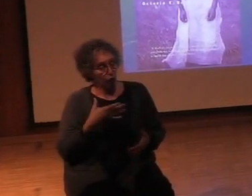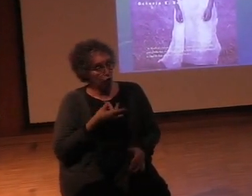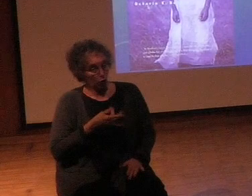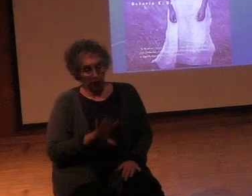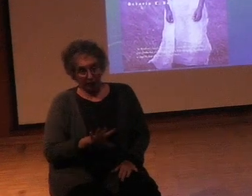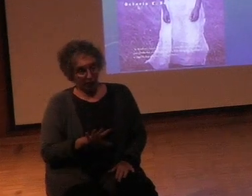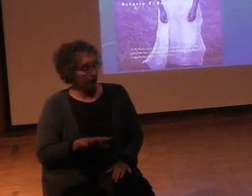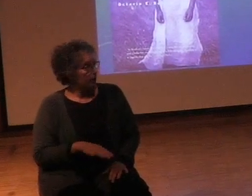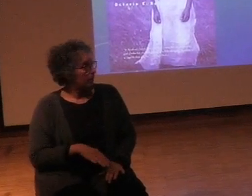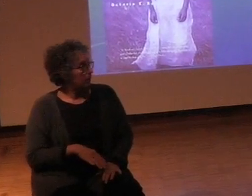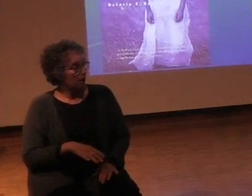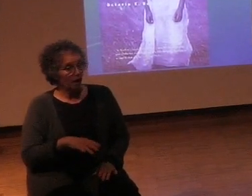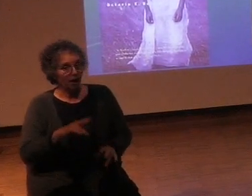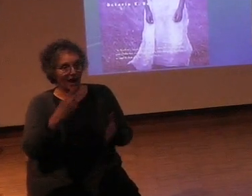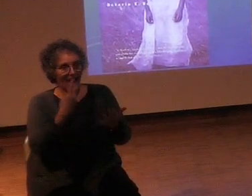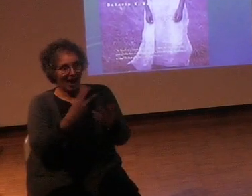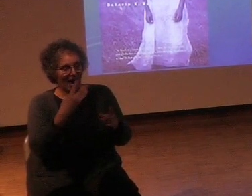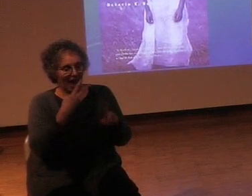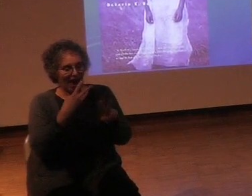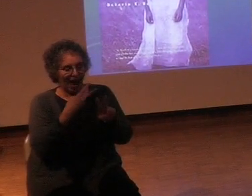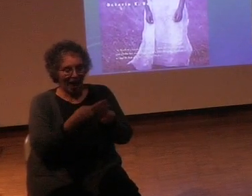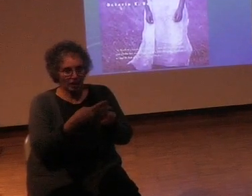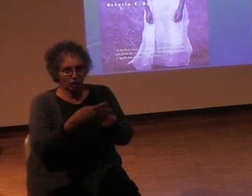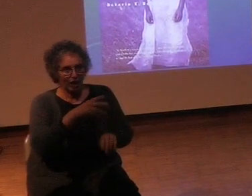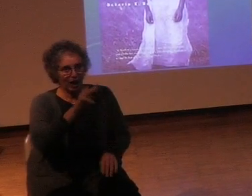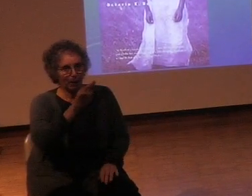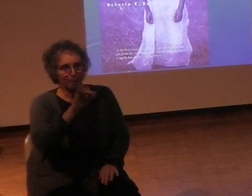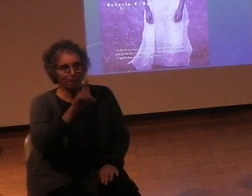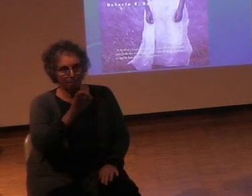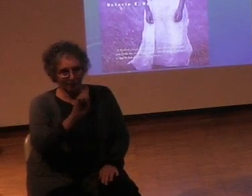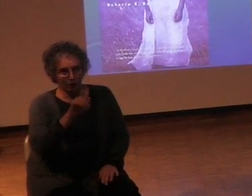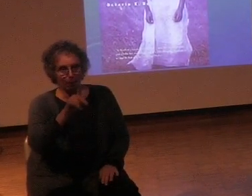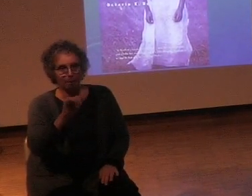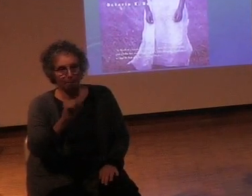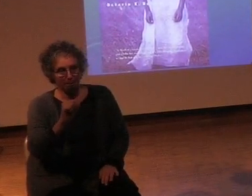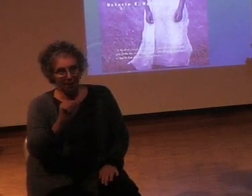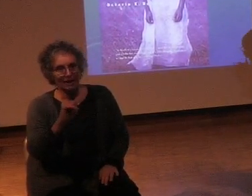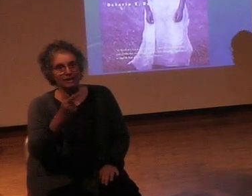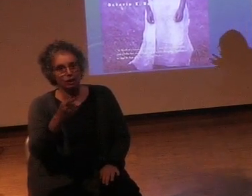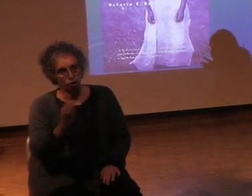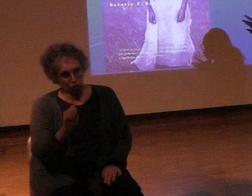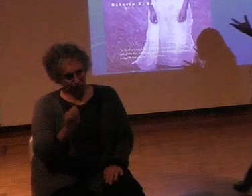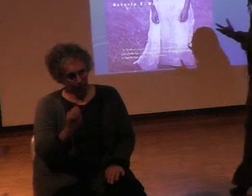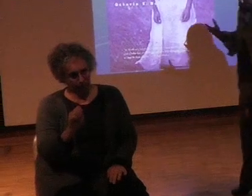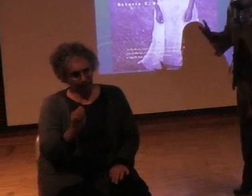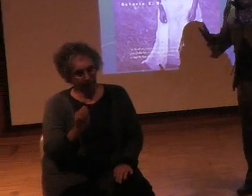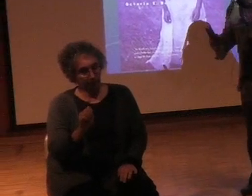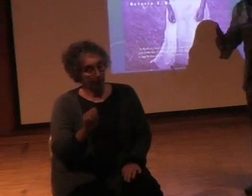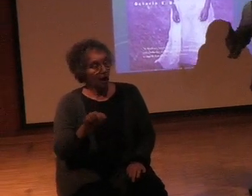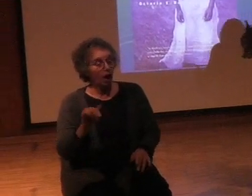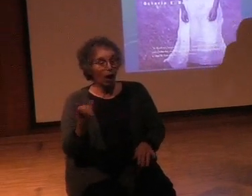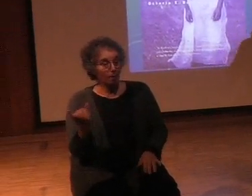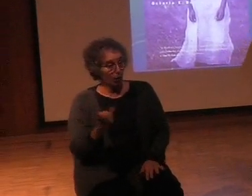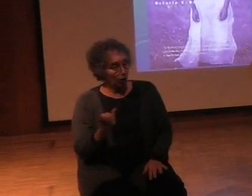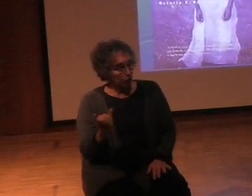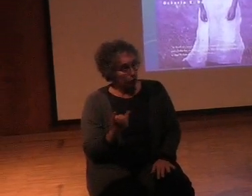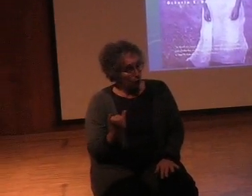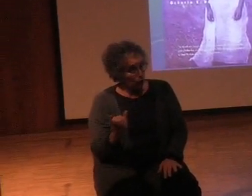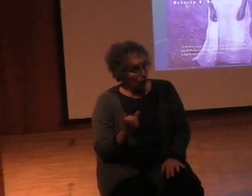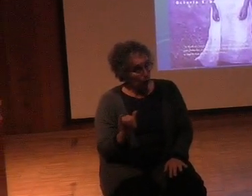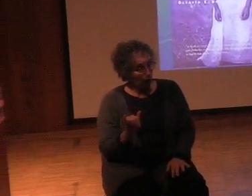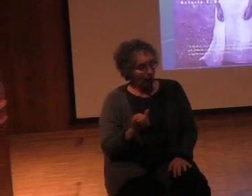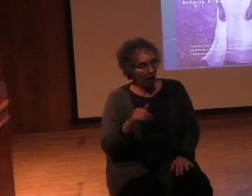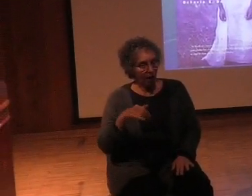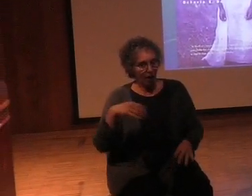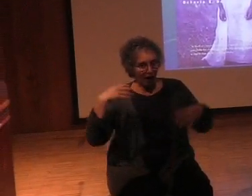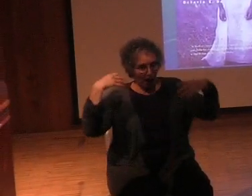Hashtag middle passage is all I have to say. So I am also, however, a